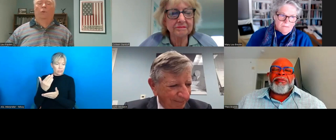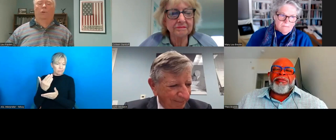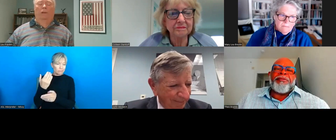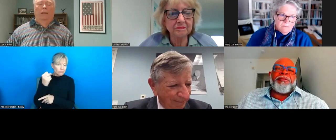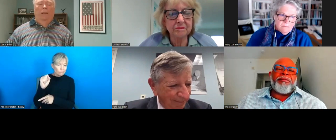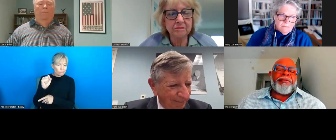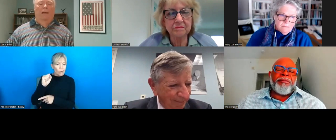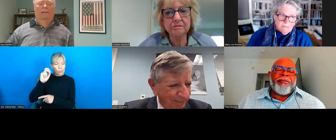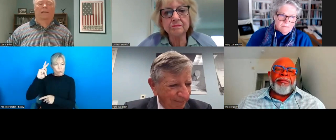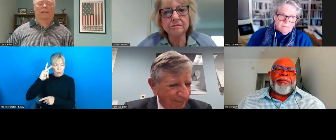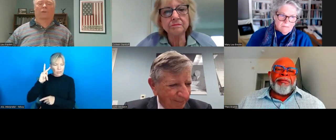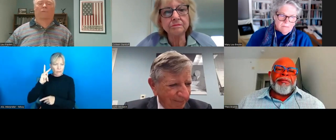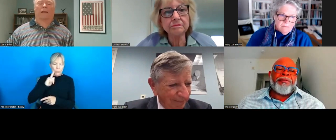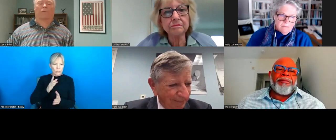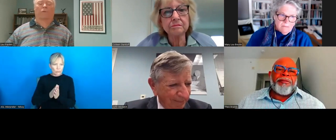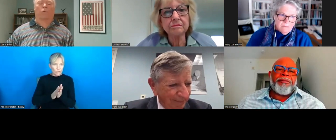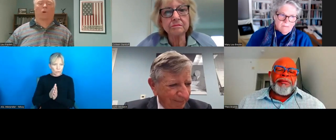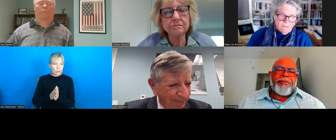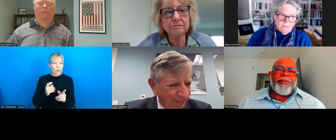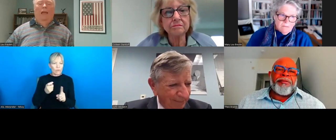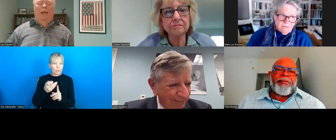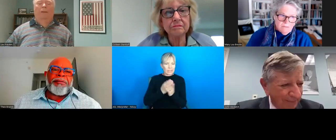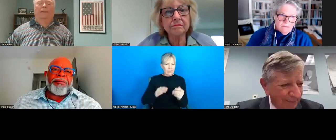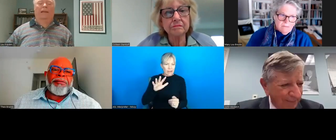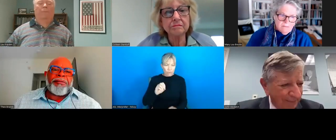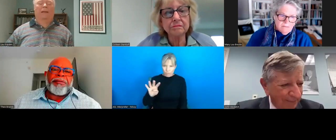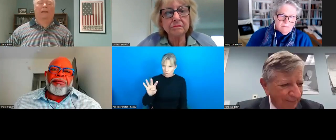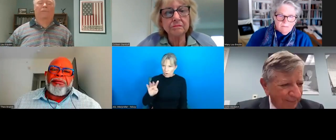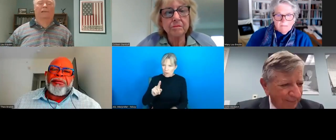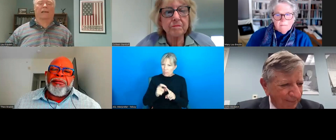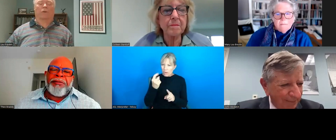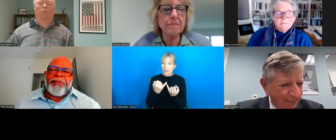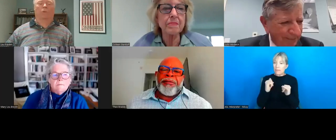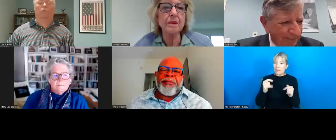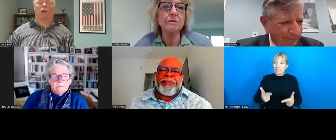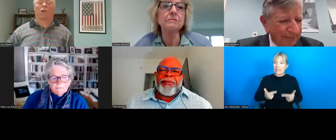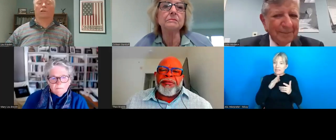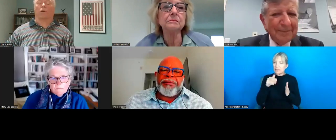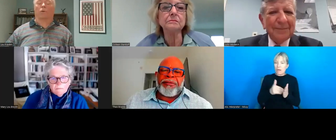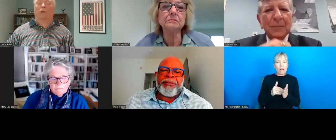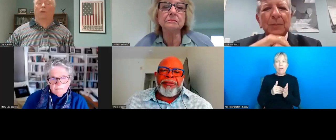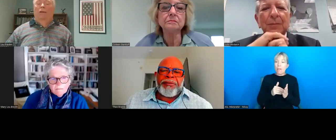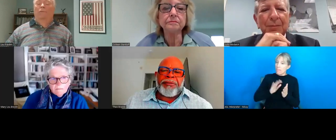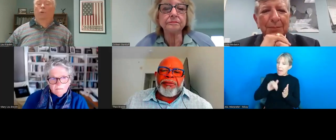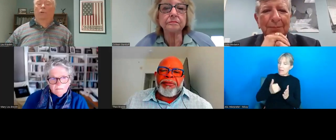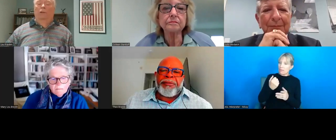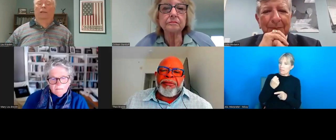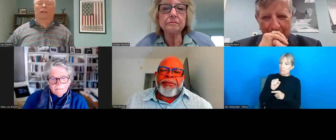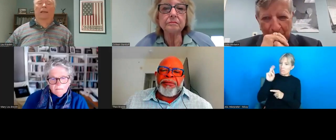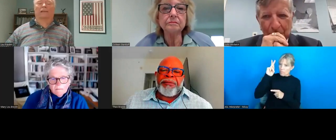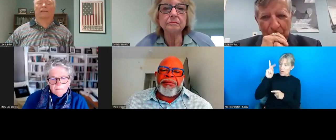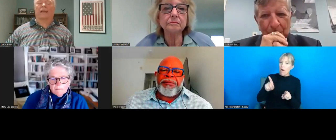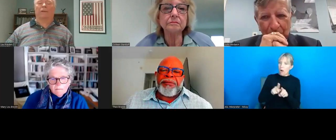was fueled by Section 504, but the Independent Living Center movement was also